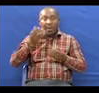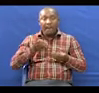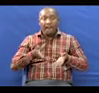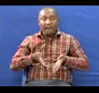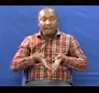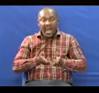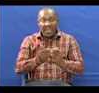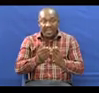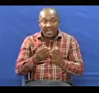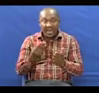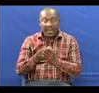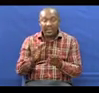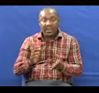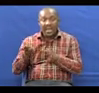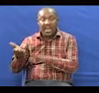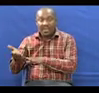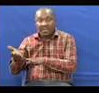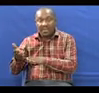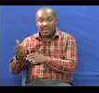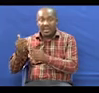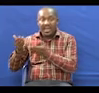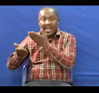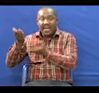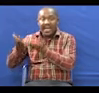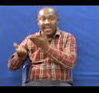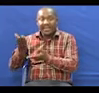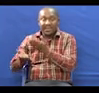rate and the death rate, to know number